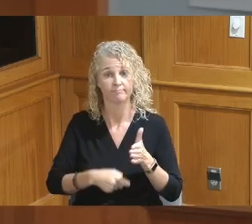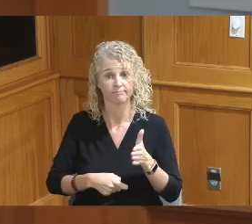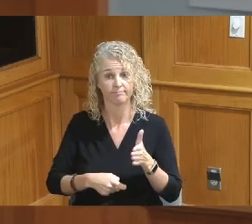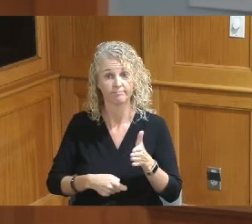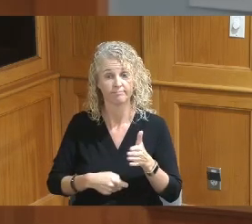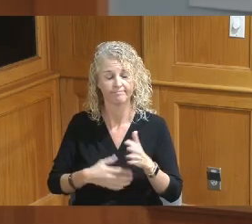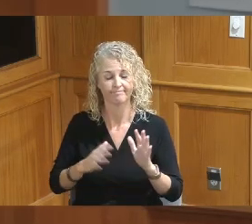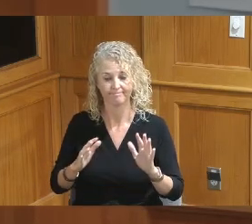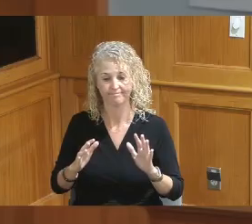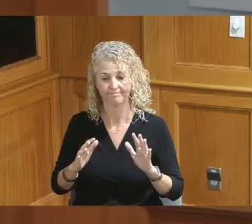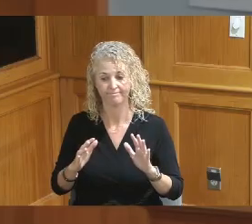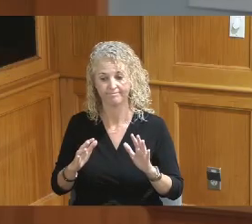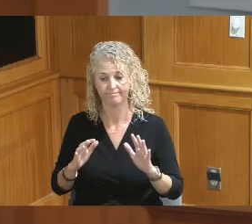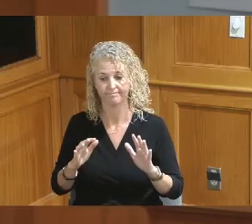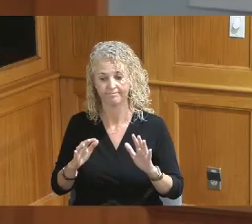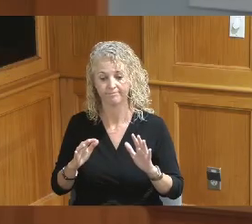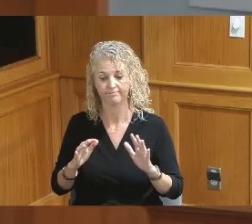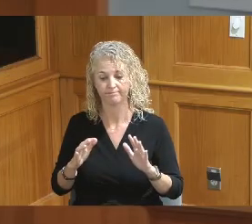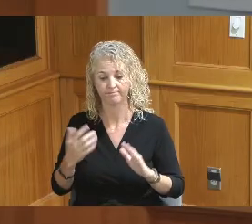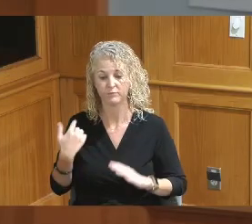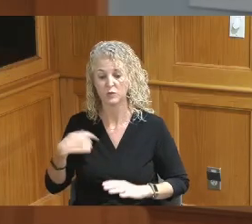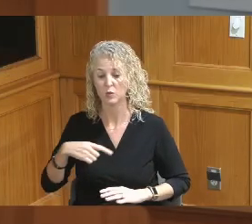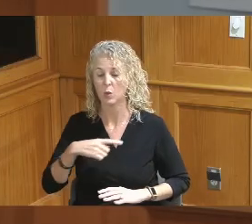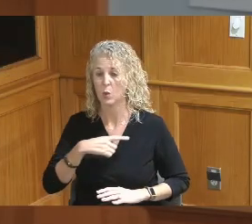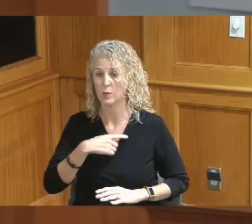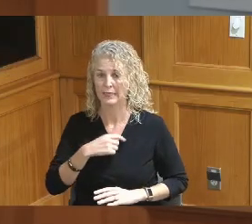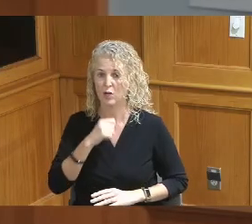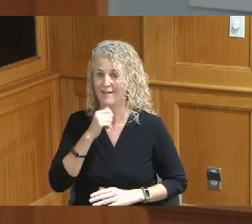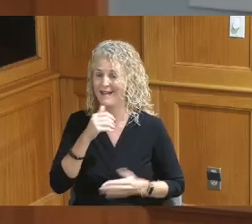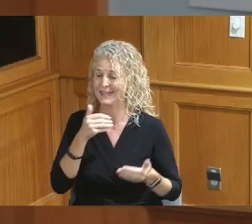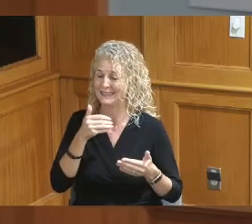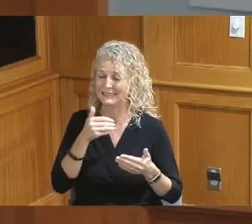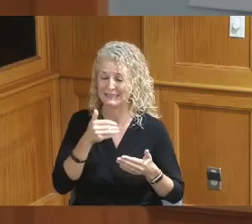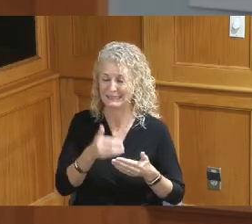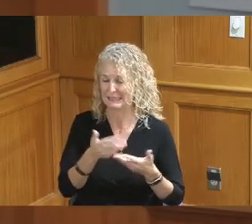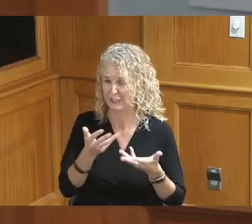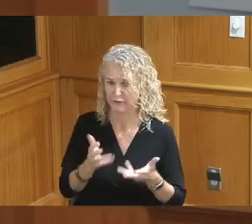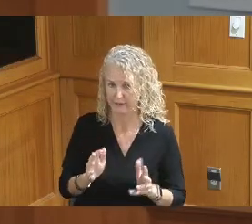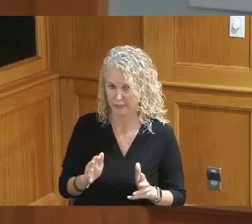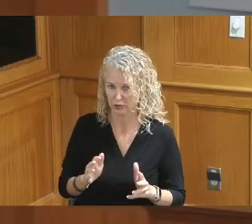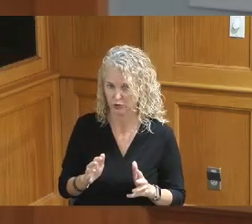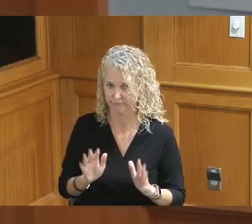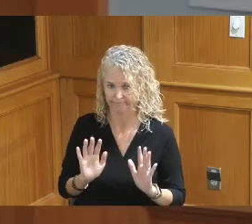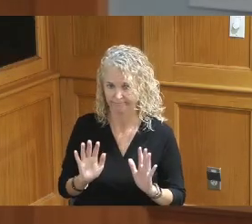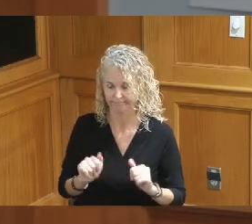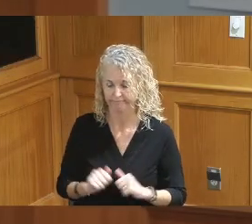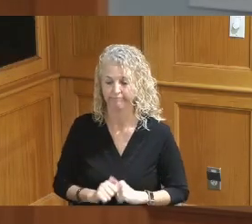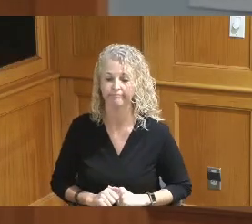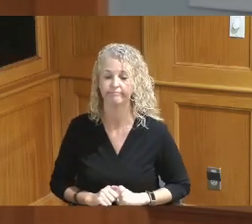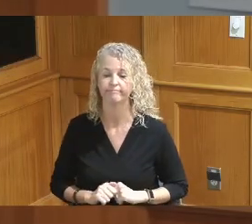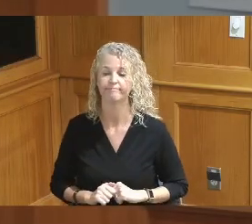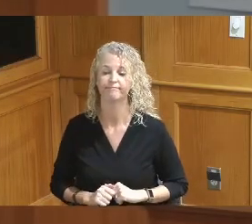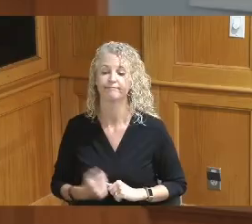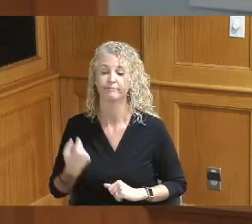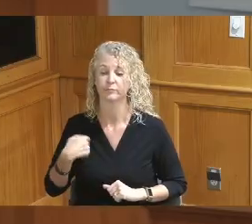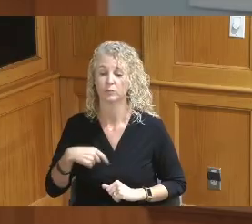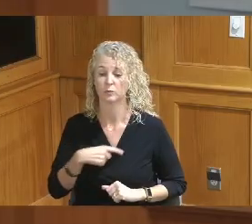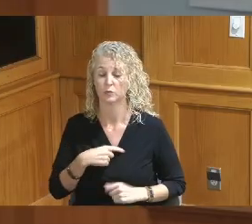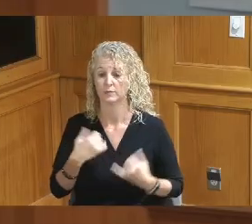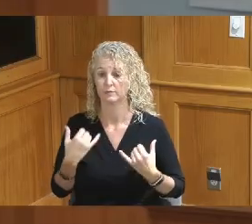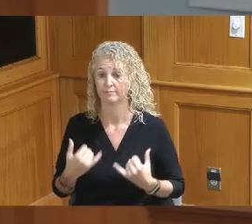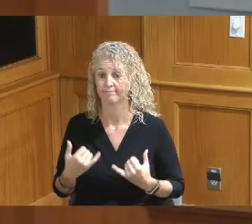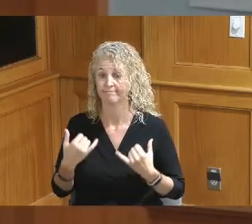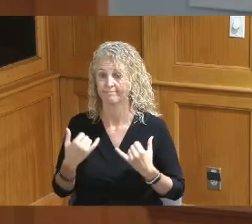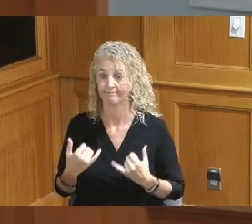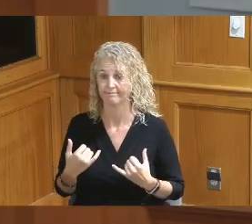the reason that we are not yet at the finish line of trying to recommend an investment for the one project we're working with is we don't have